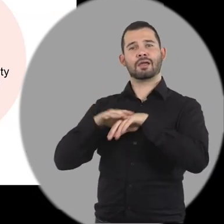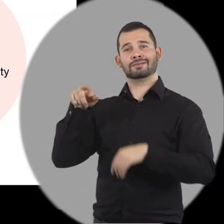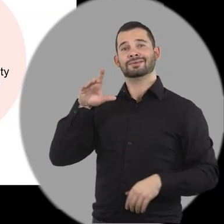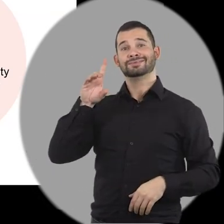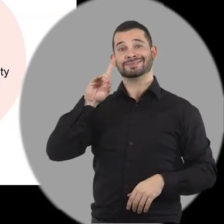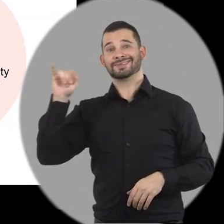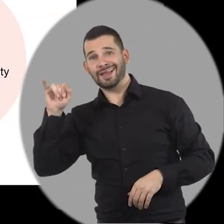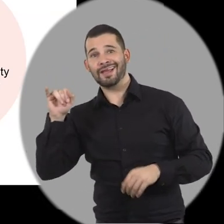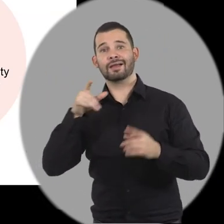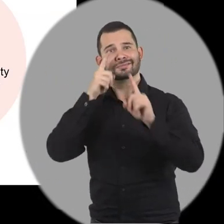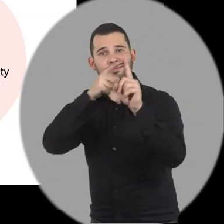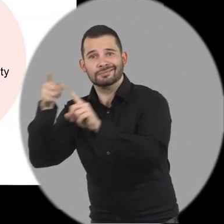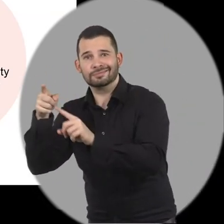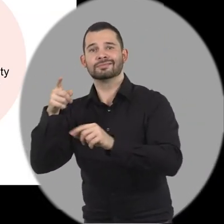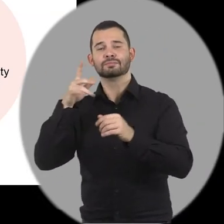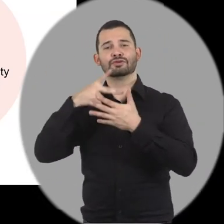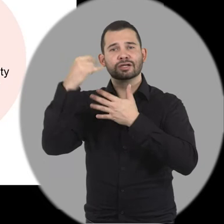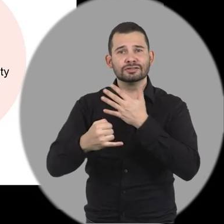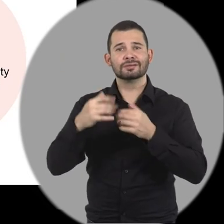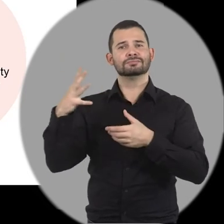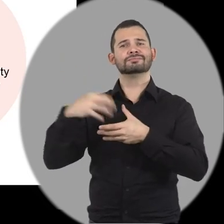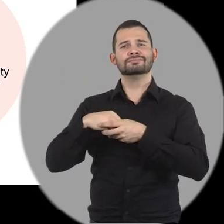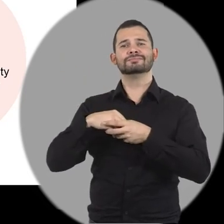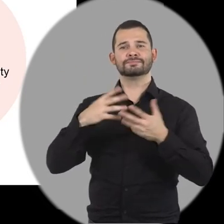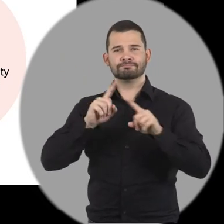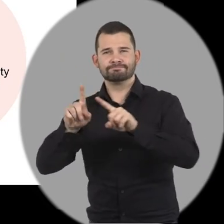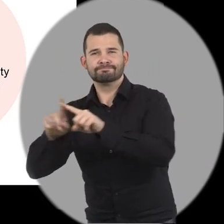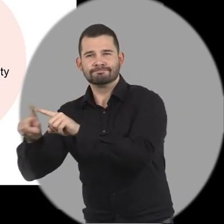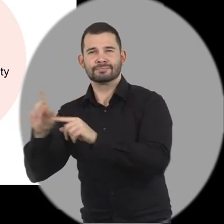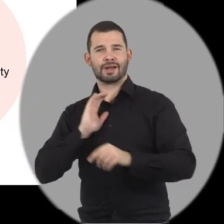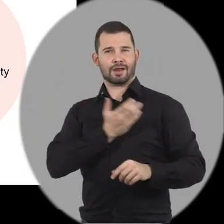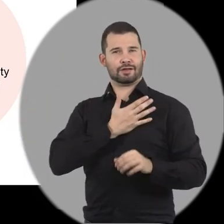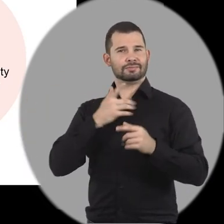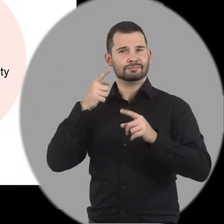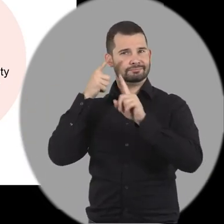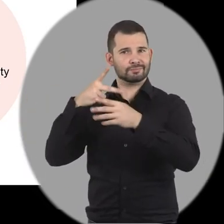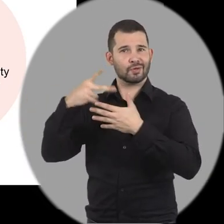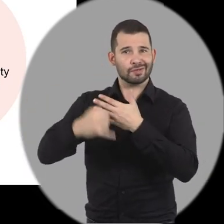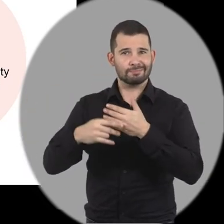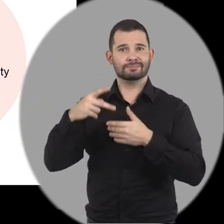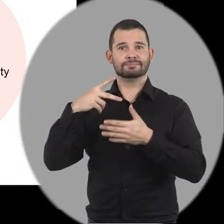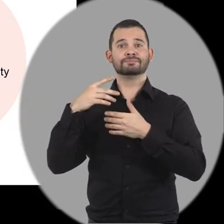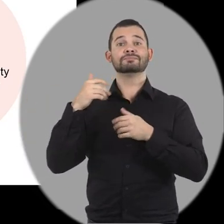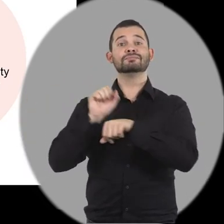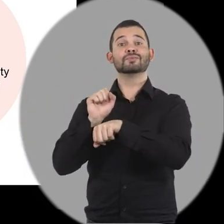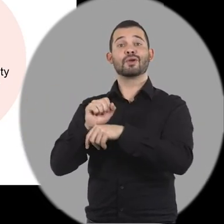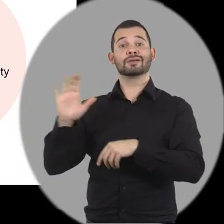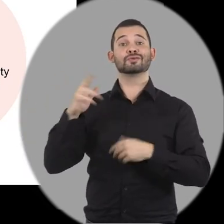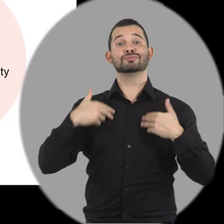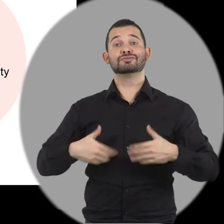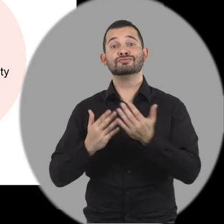ED&I initiatives, but also participate in our commemorative days. This specific initiative involved working with our human rights